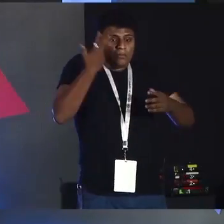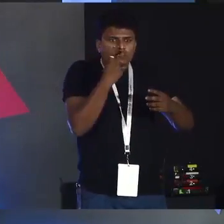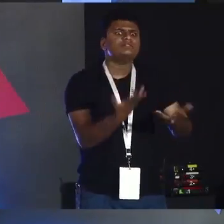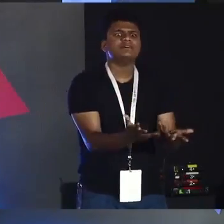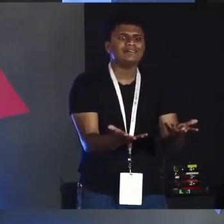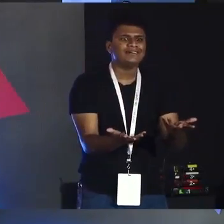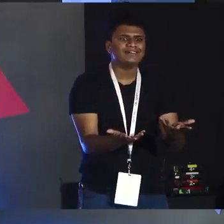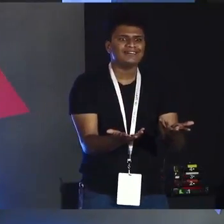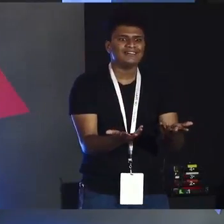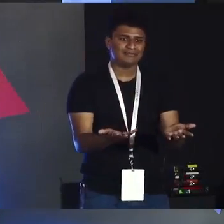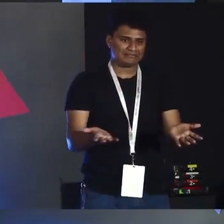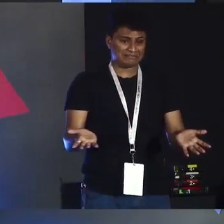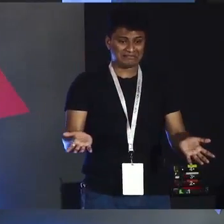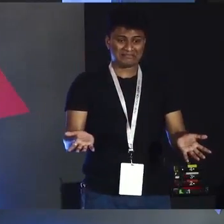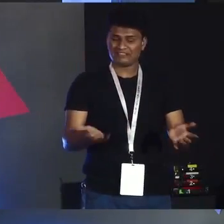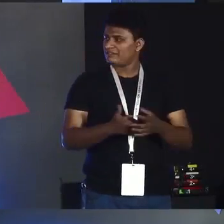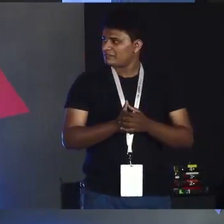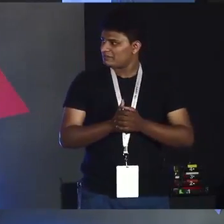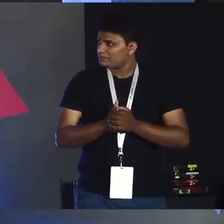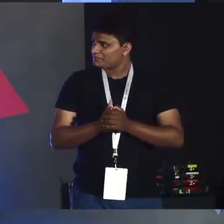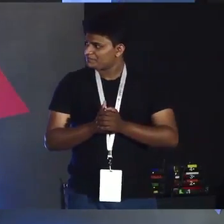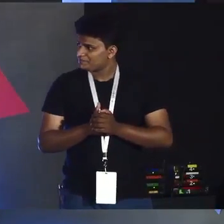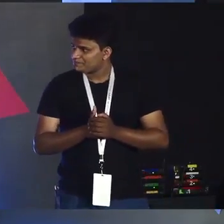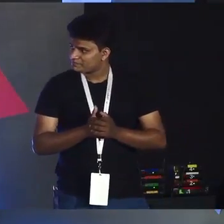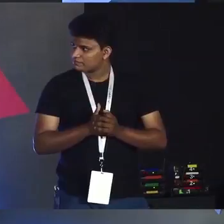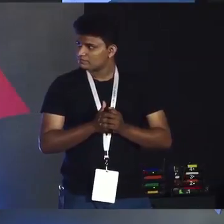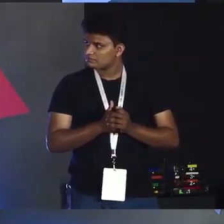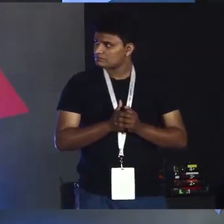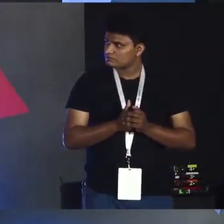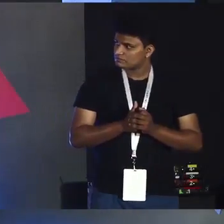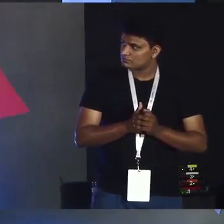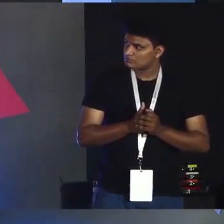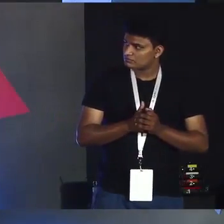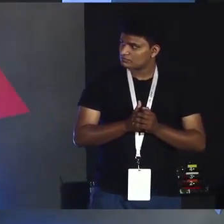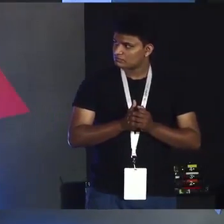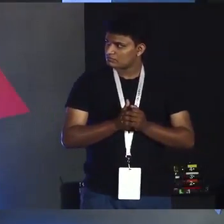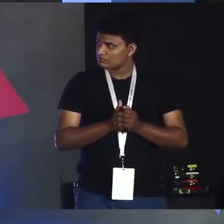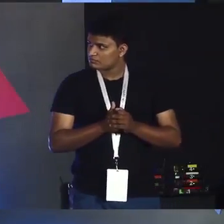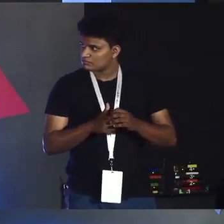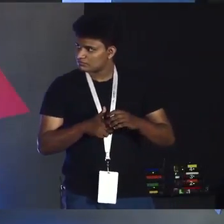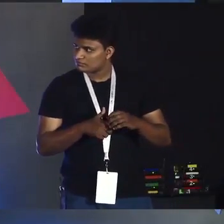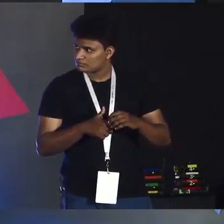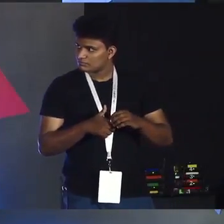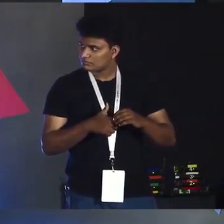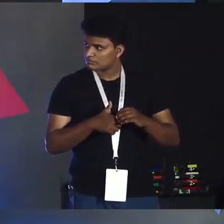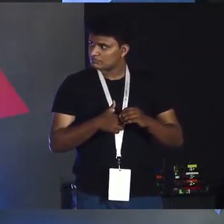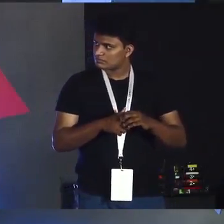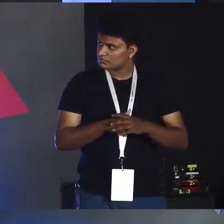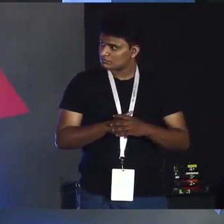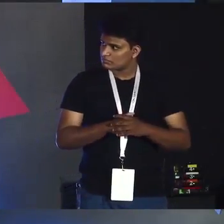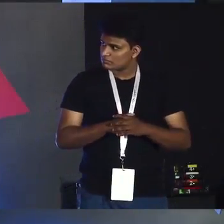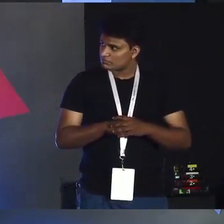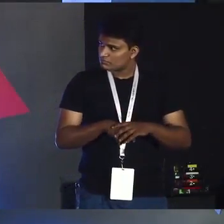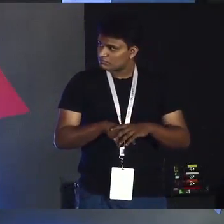The person who crawls, goes to the washroom, in that situation where she does not have anything